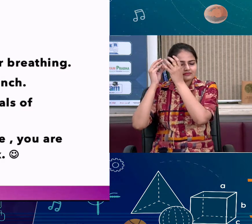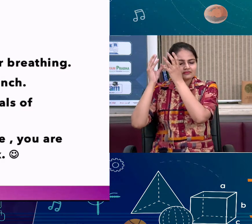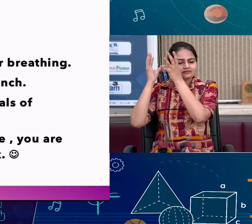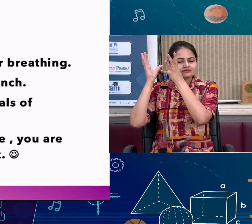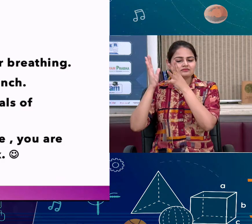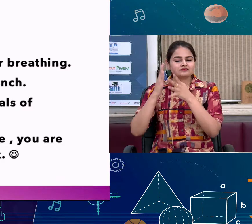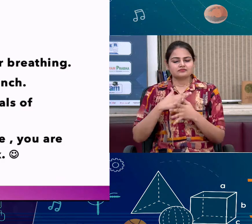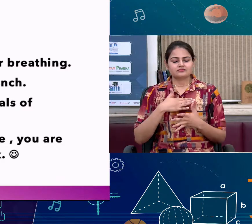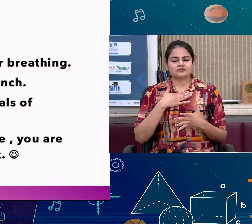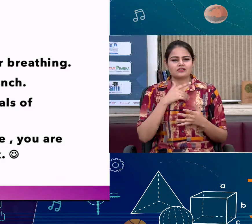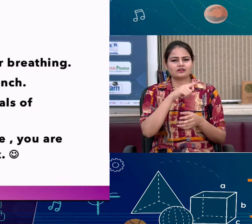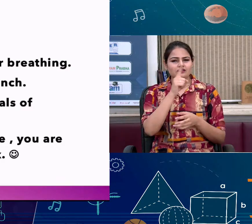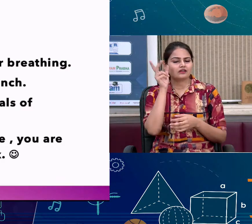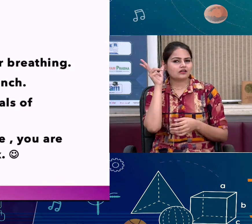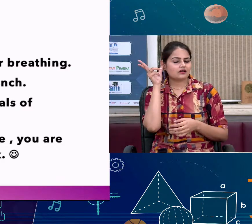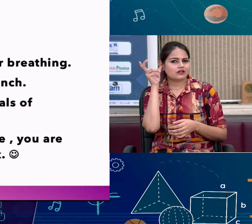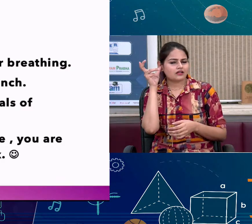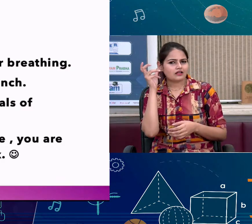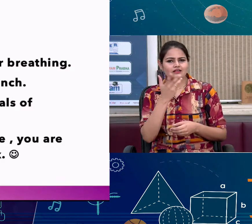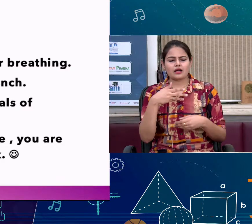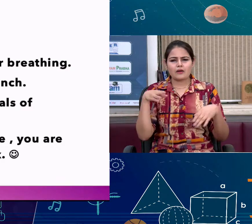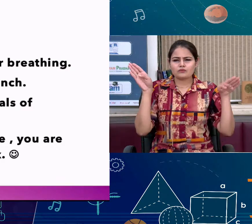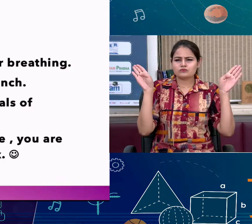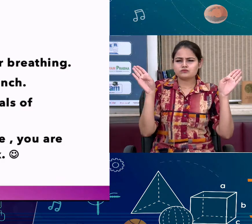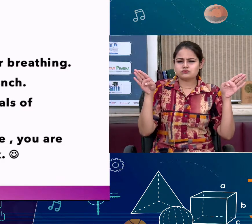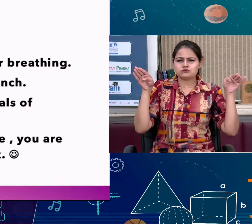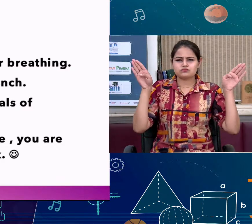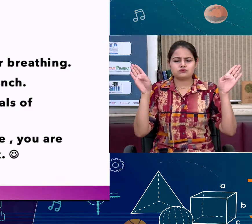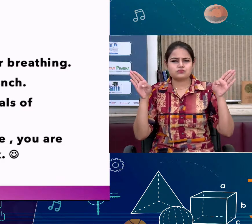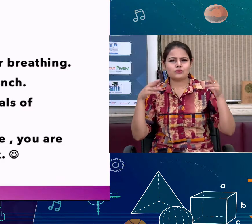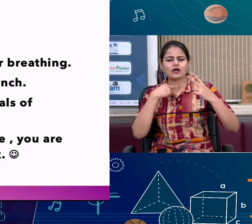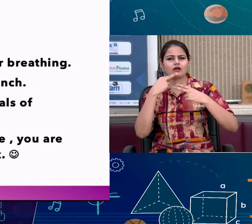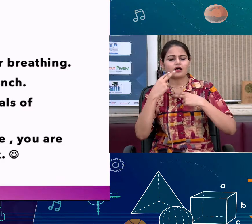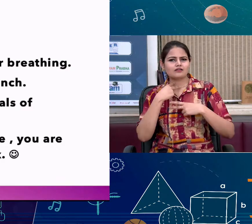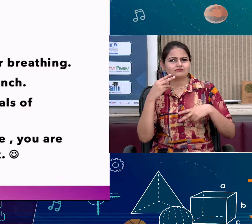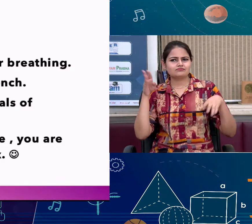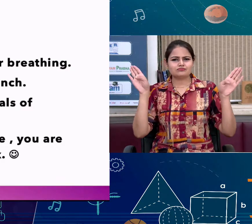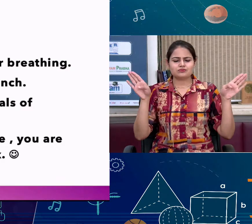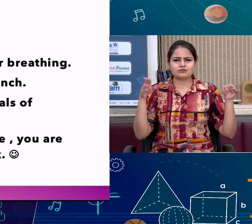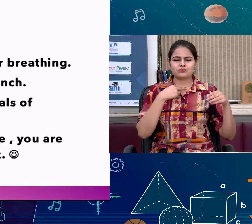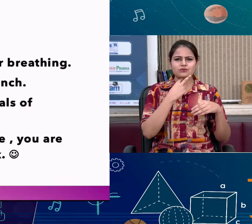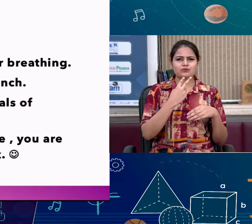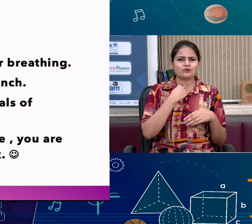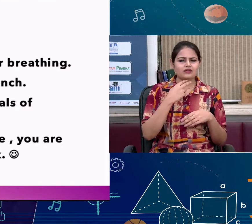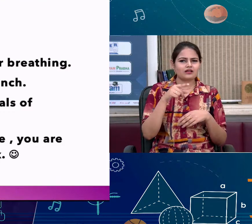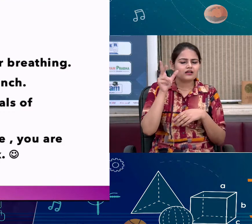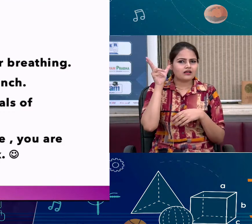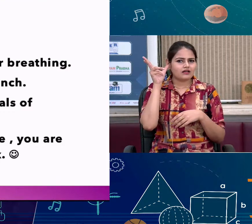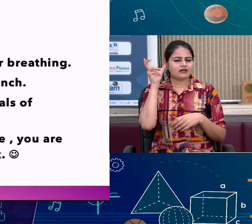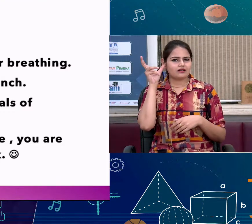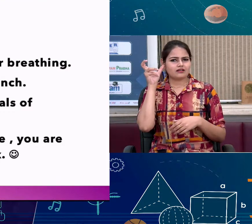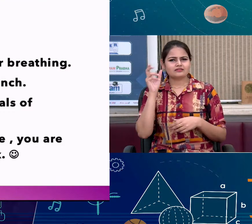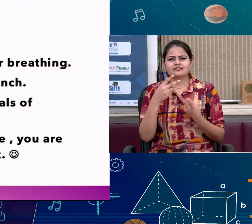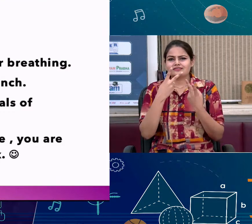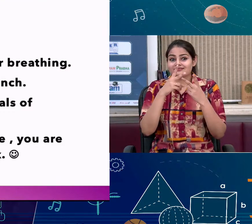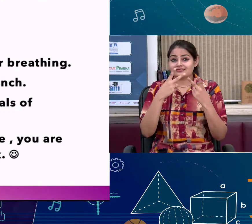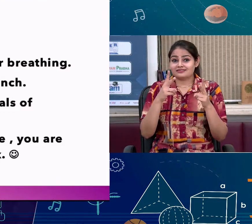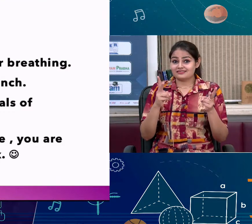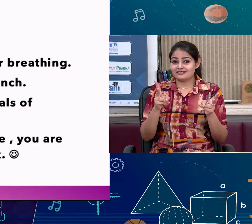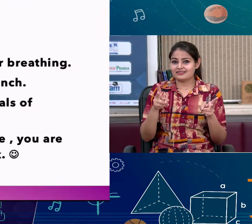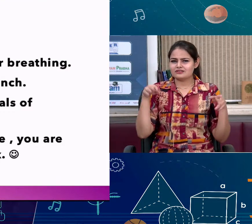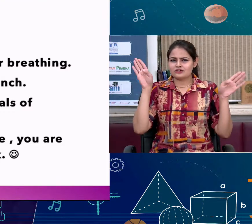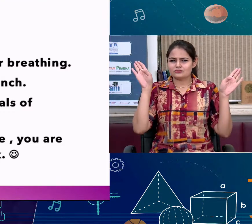You can hear birds chirping, small squeals of squirrels, and other sounds of